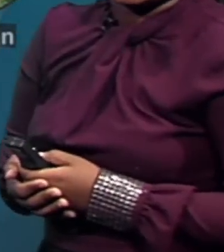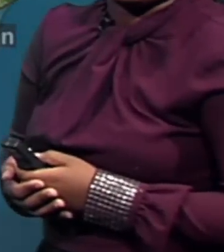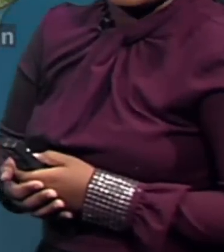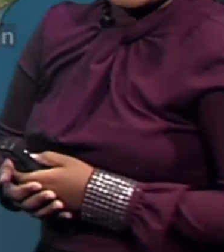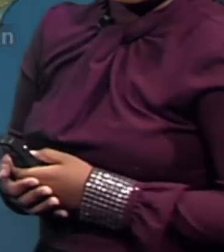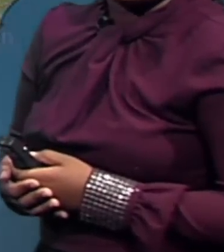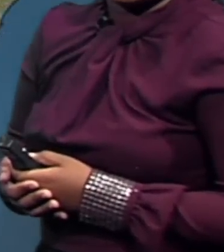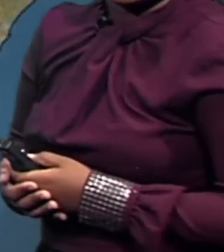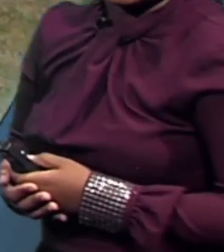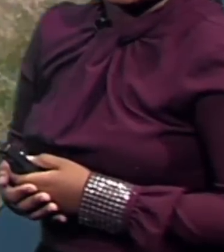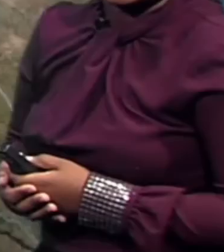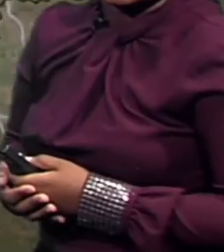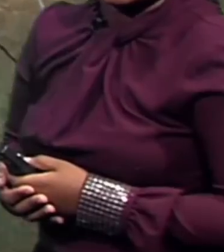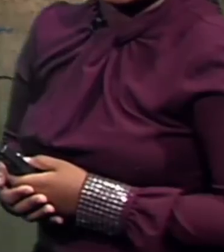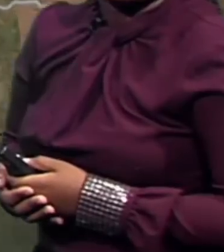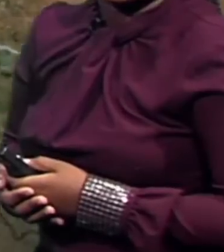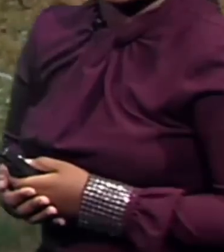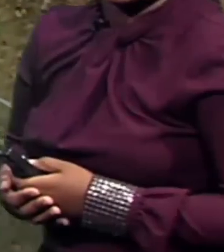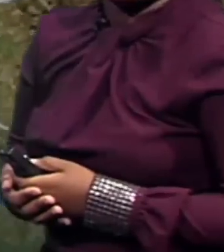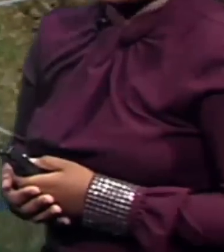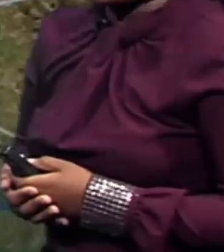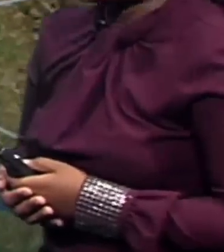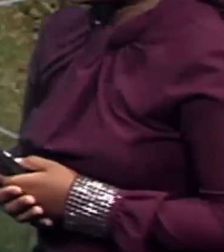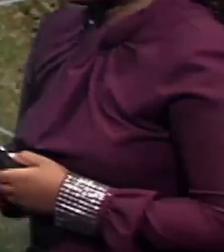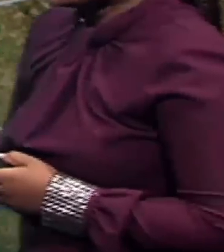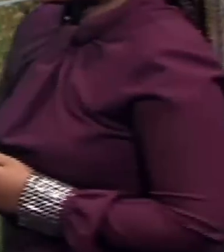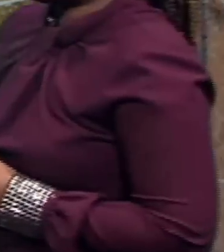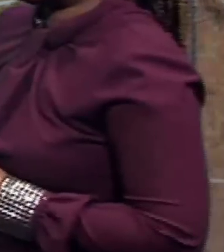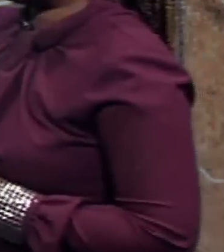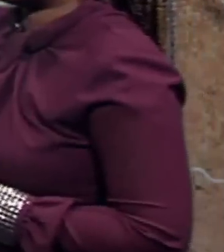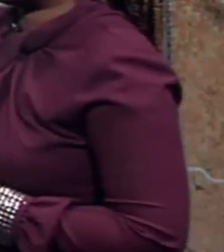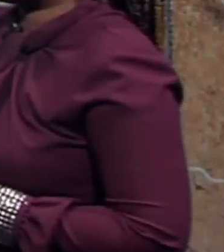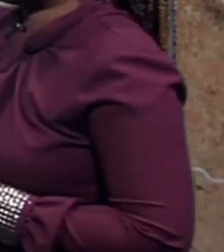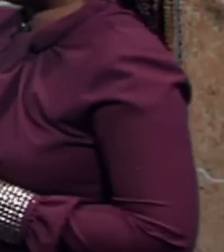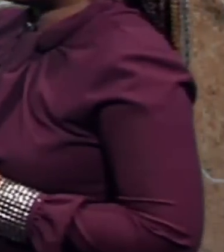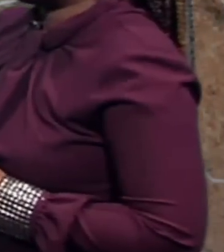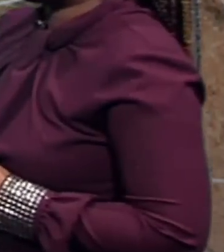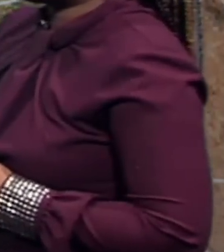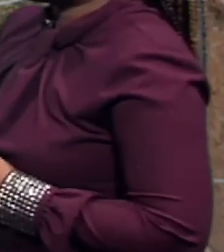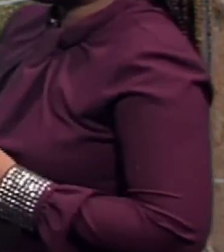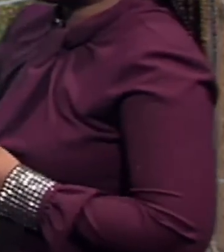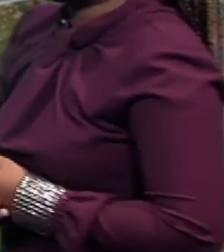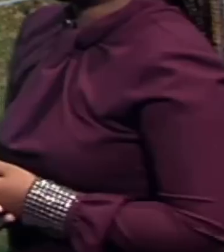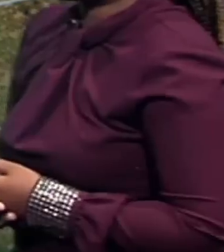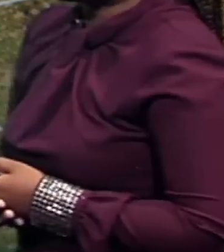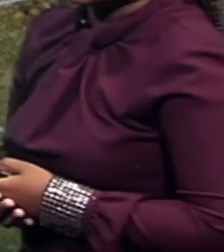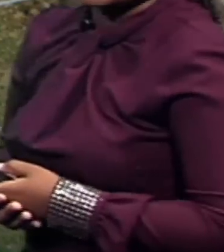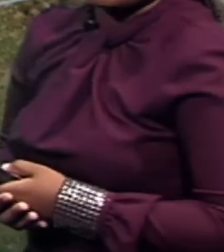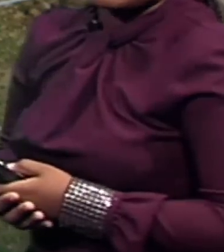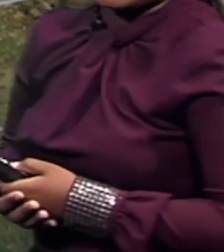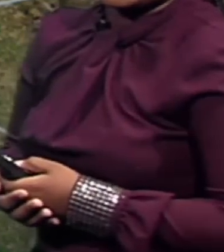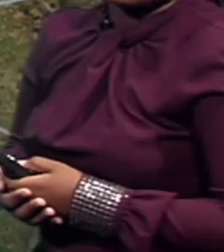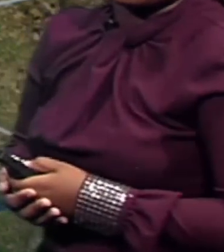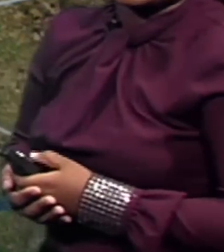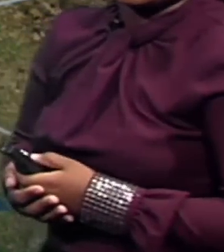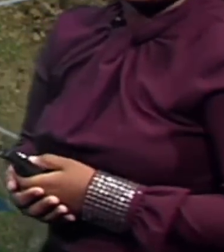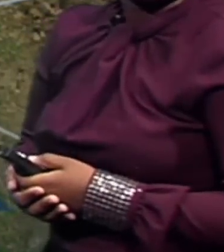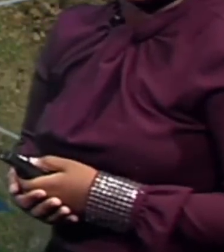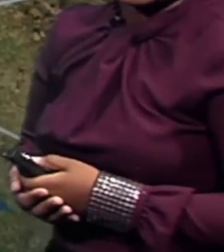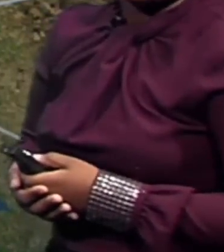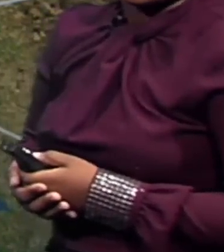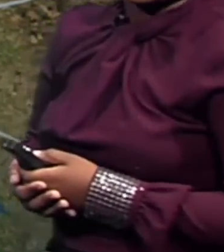Western Cape. Re lebelela digrata tsa rona tsa di-temperature tsa maemo a bosa ga re lebelela province ya mono Gauteng Springs tla bikeme go digrata di le